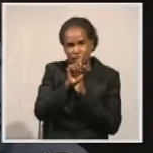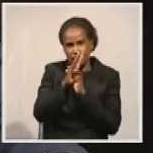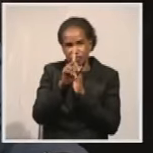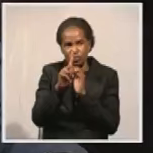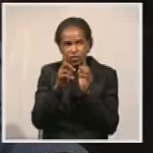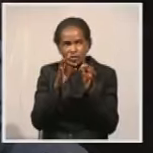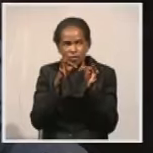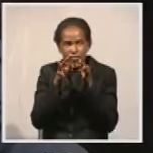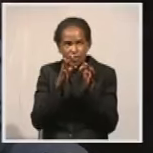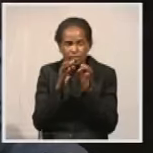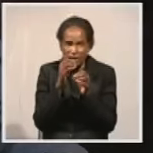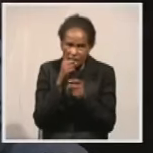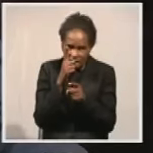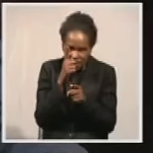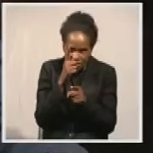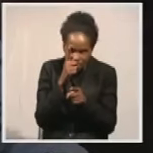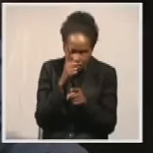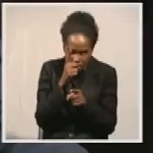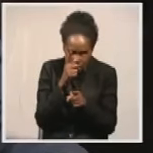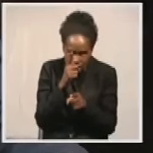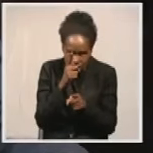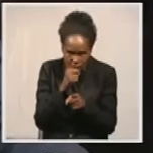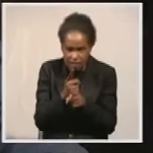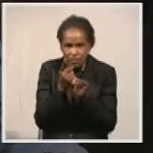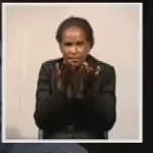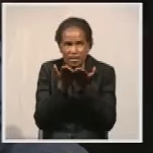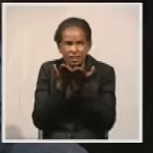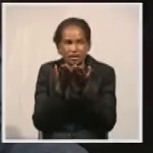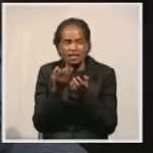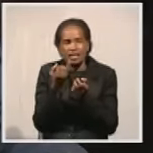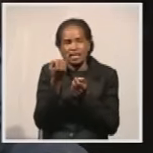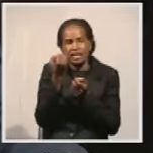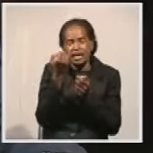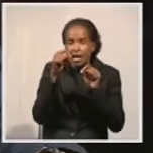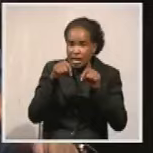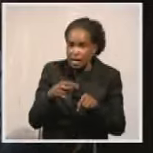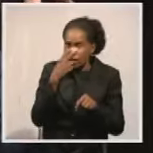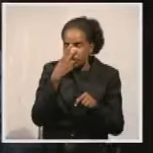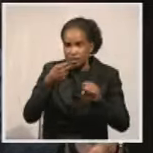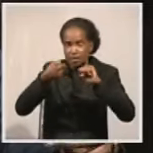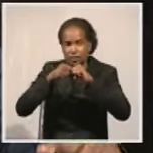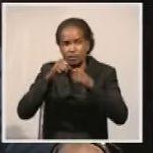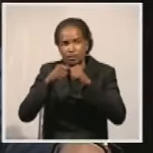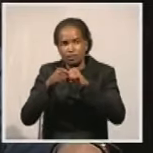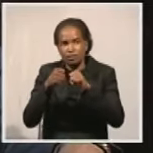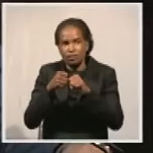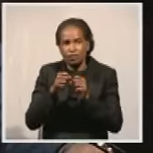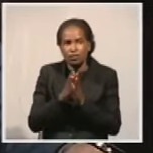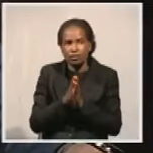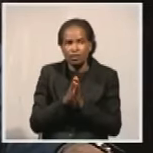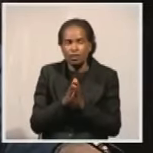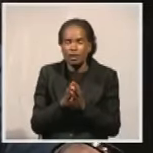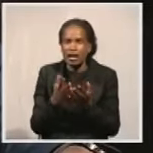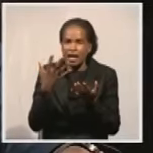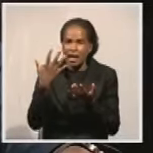the public service. Mm. And when we are analyzing the challenge that we are sitting now with a huge wage bill, etc.,